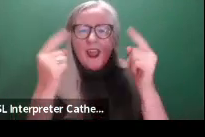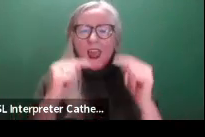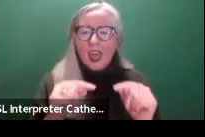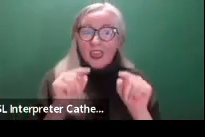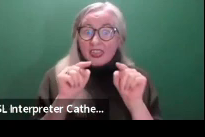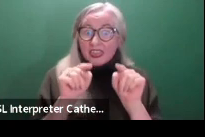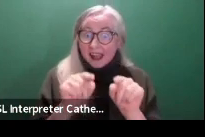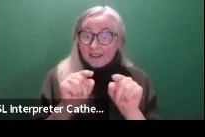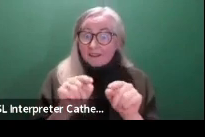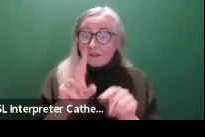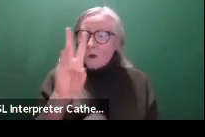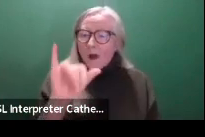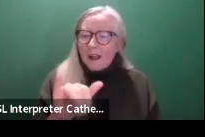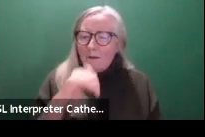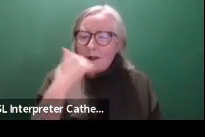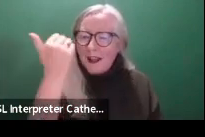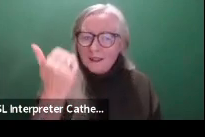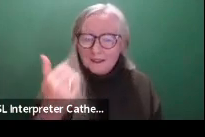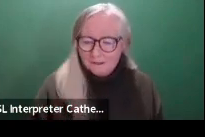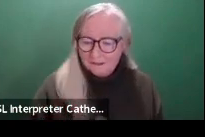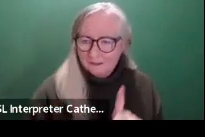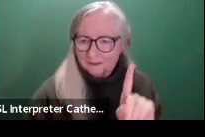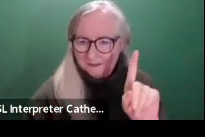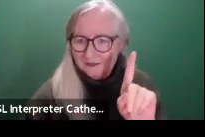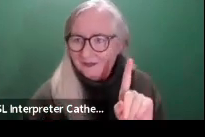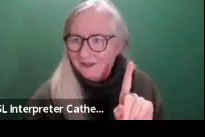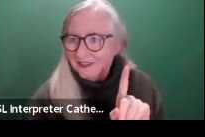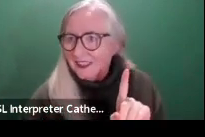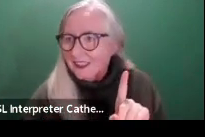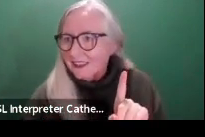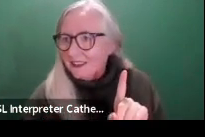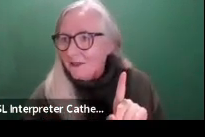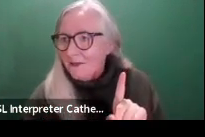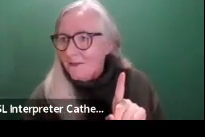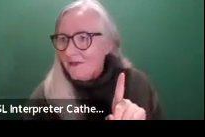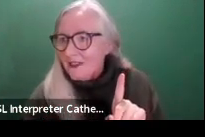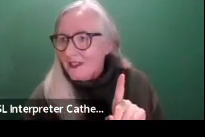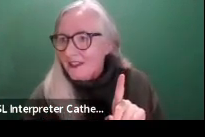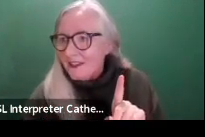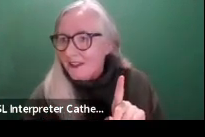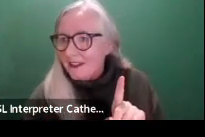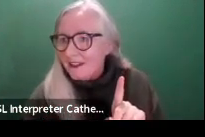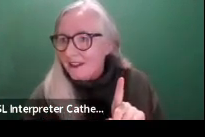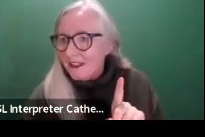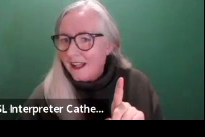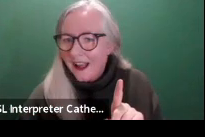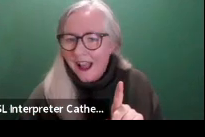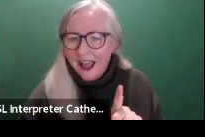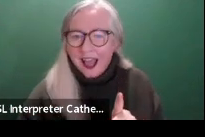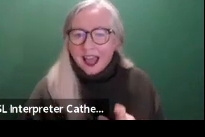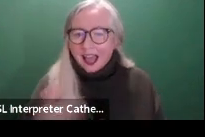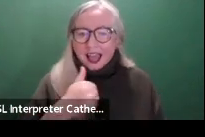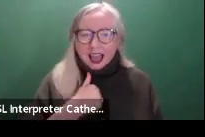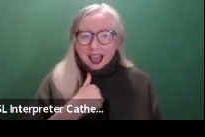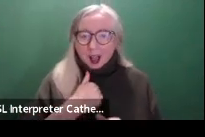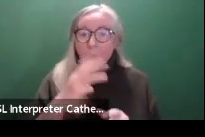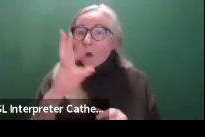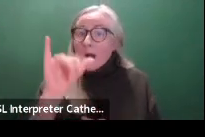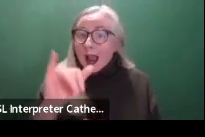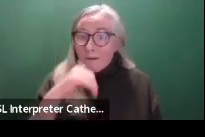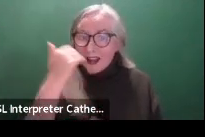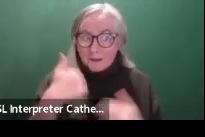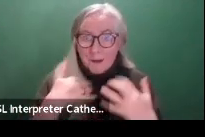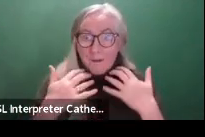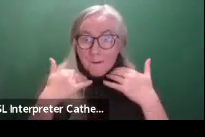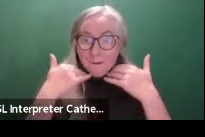because it's because, I'll be honest, it's because of my menopause. I got to a point where I didn't like doing a